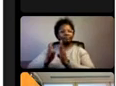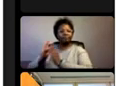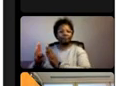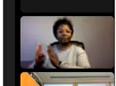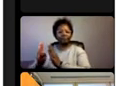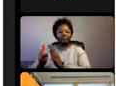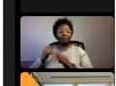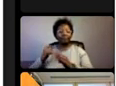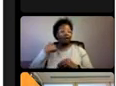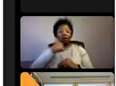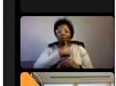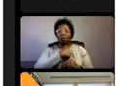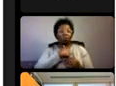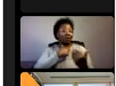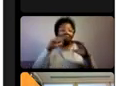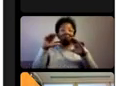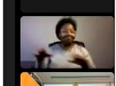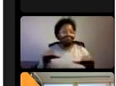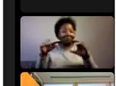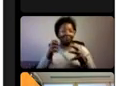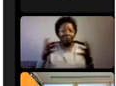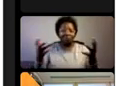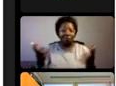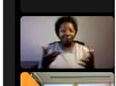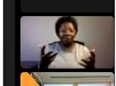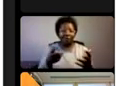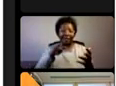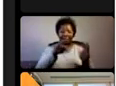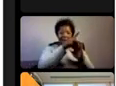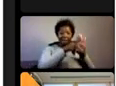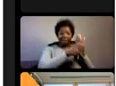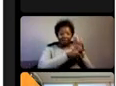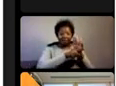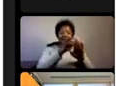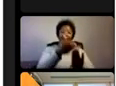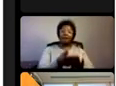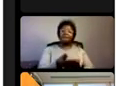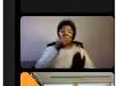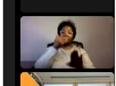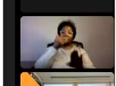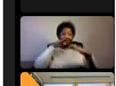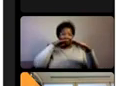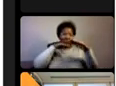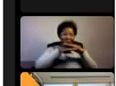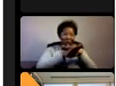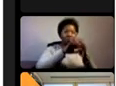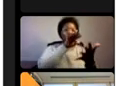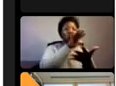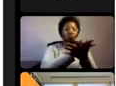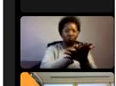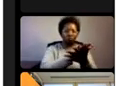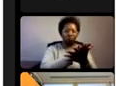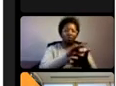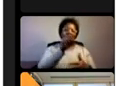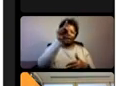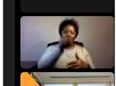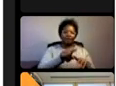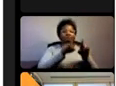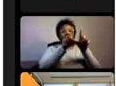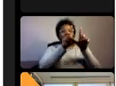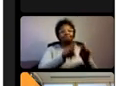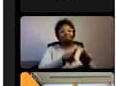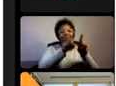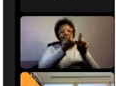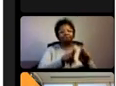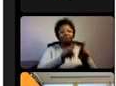with this policy is before anybody comes to school, right, you get tested because many may